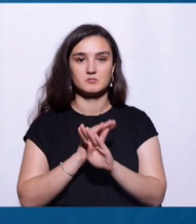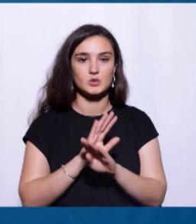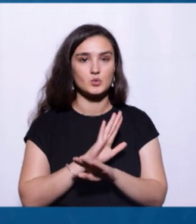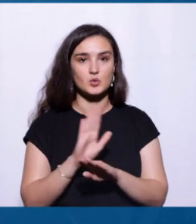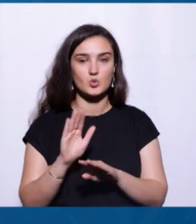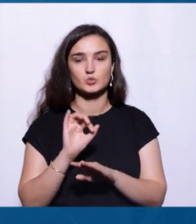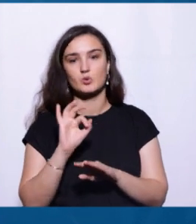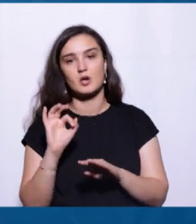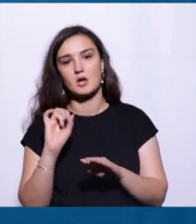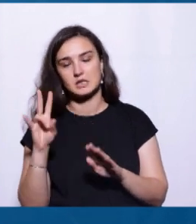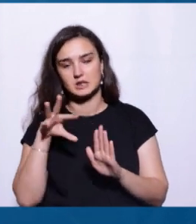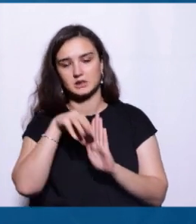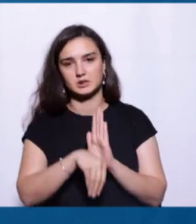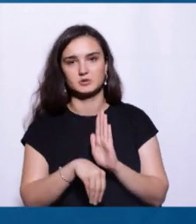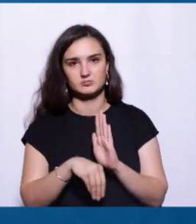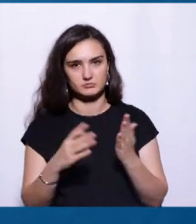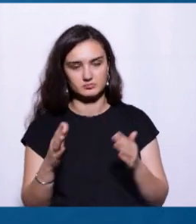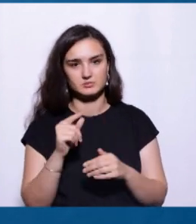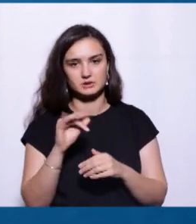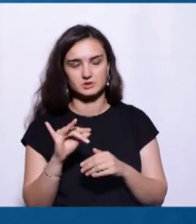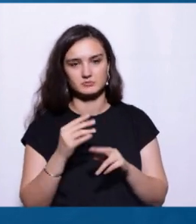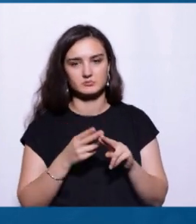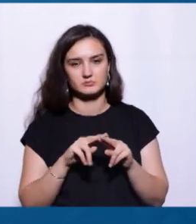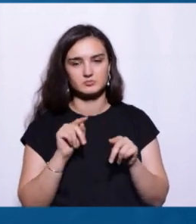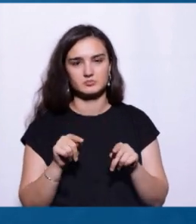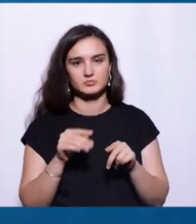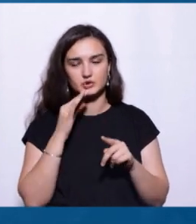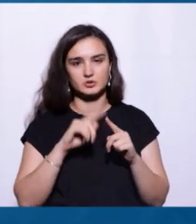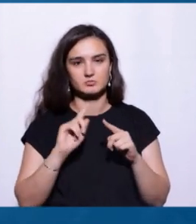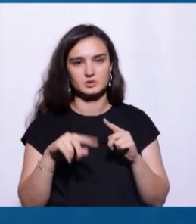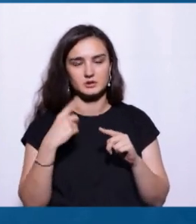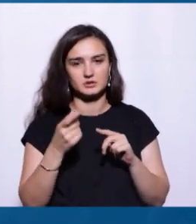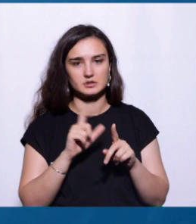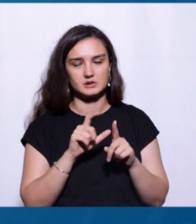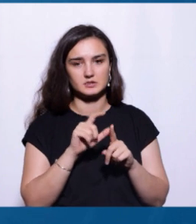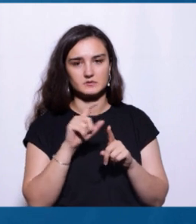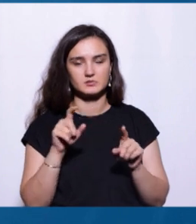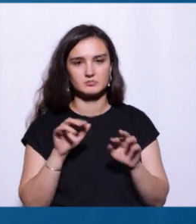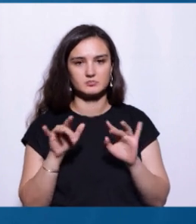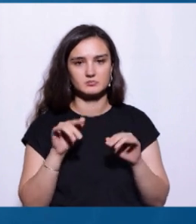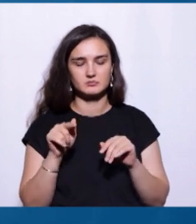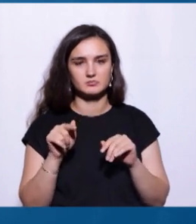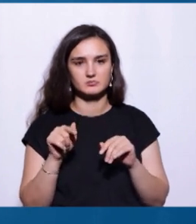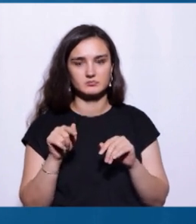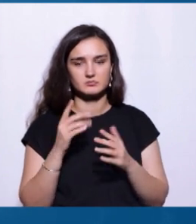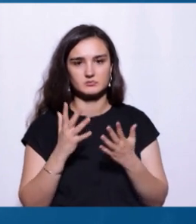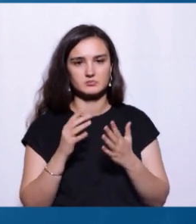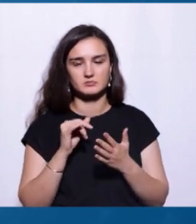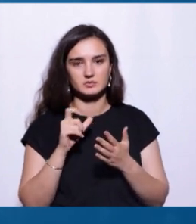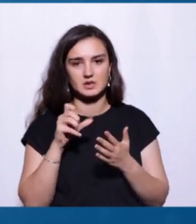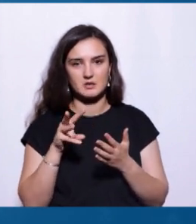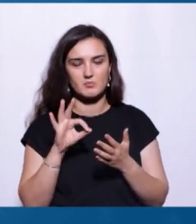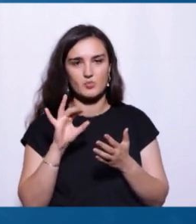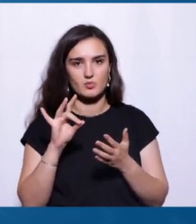not or in apostrophe T after the verb is, am,